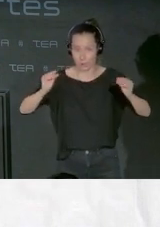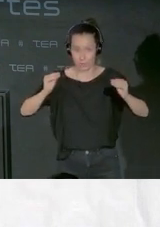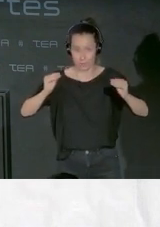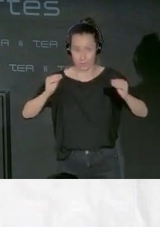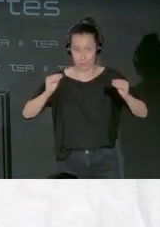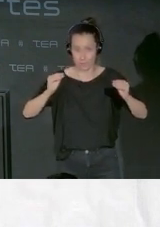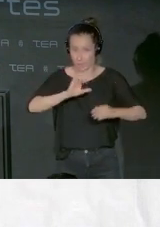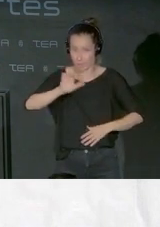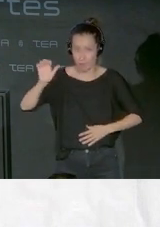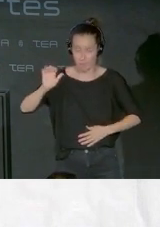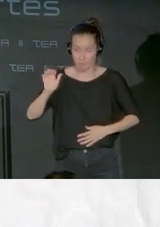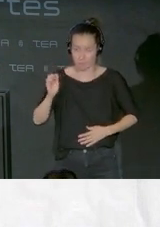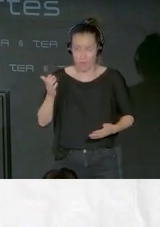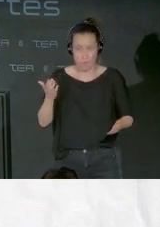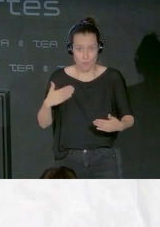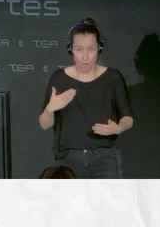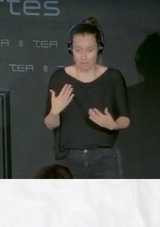graduates.